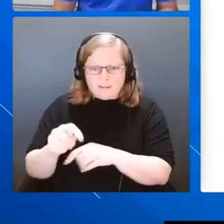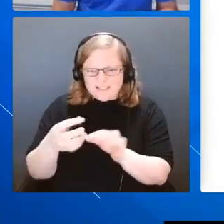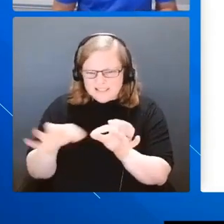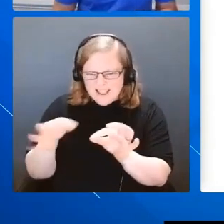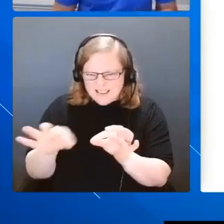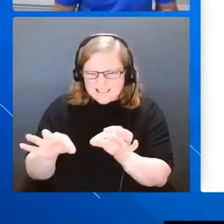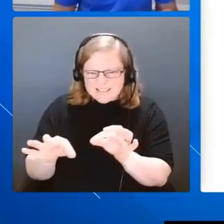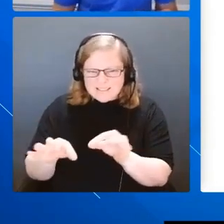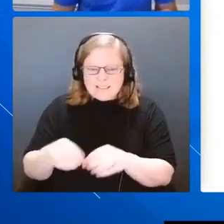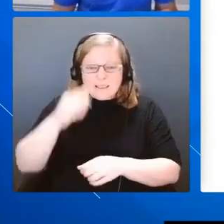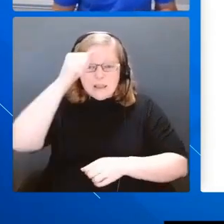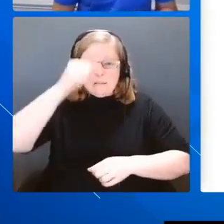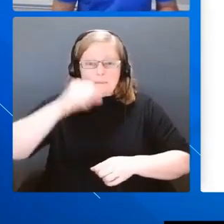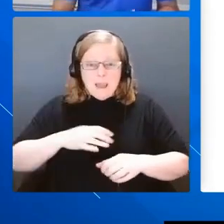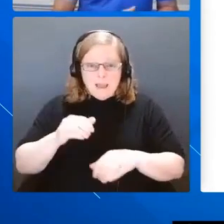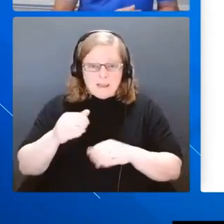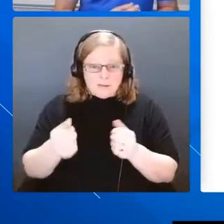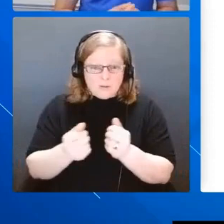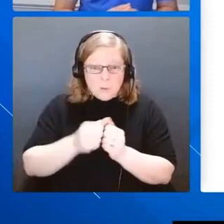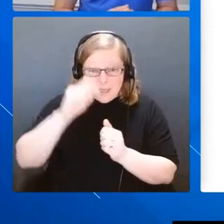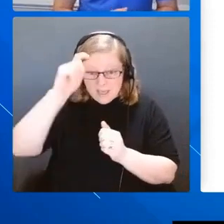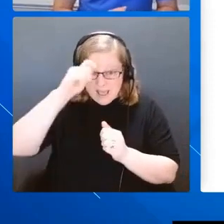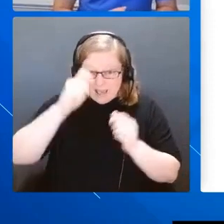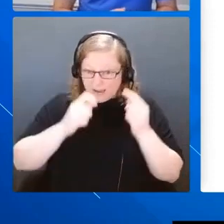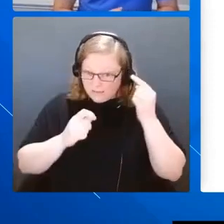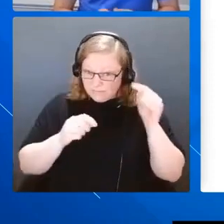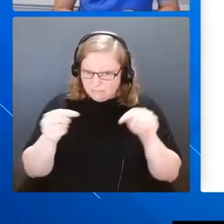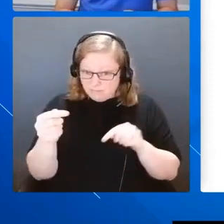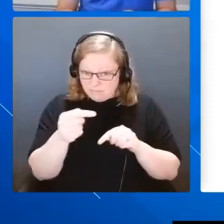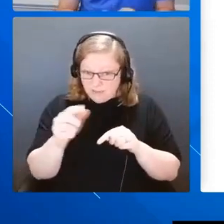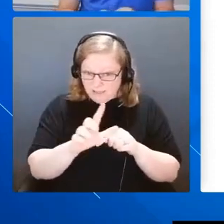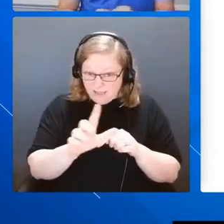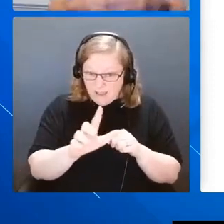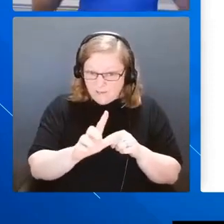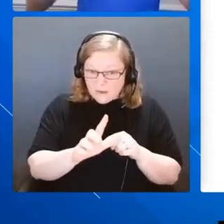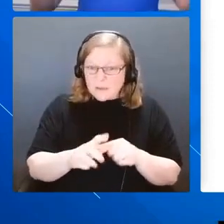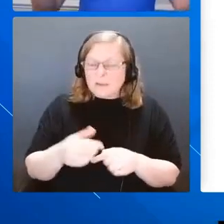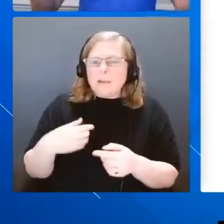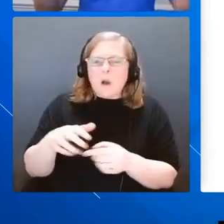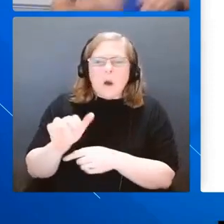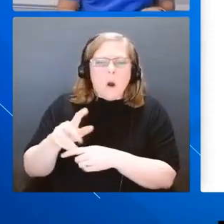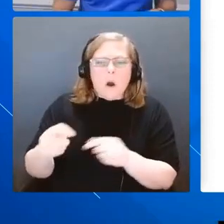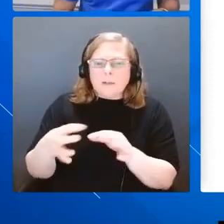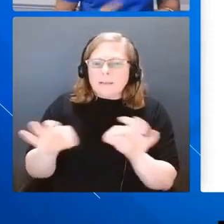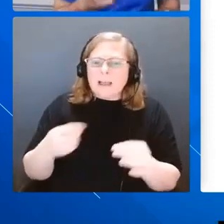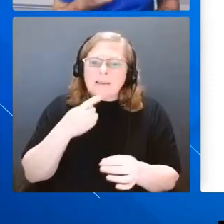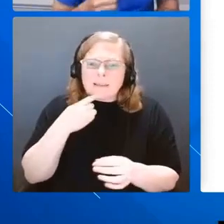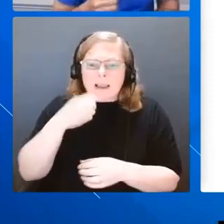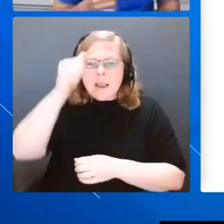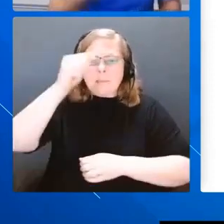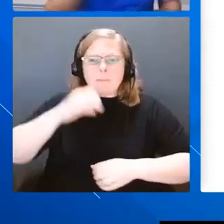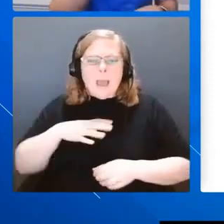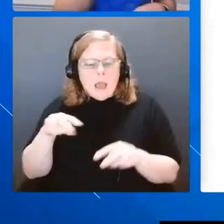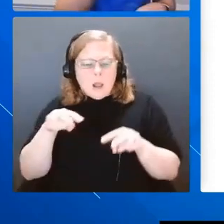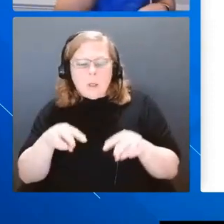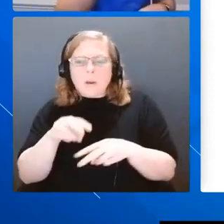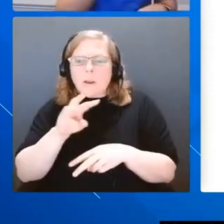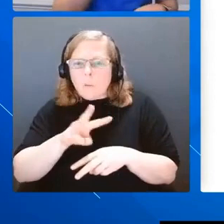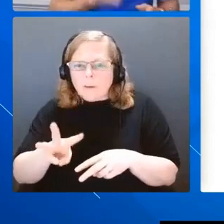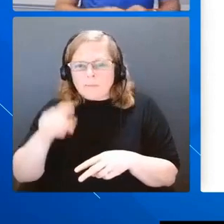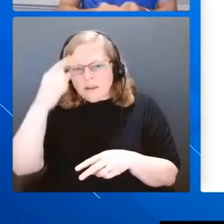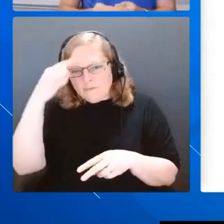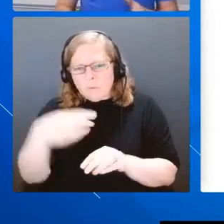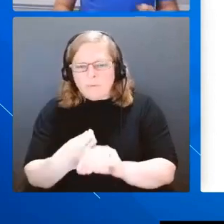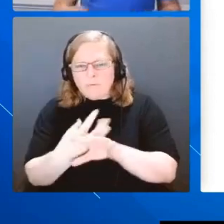hat, this planner chose gentleman looking at laptop viewing virtual event. You know, you don't need to know he has a hat. You don't need to know he has his hand up